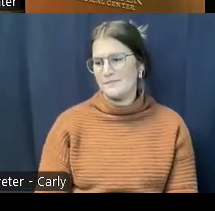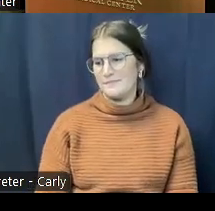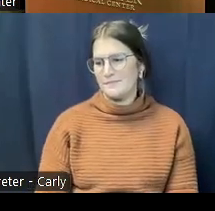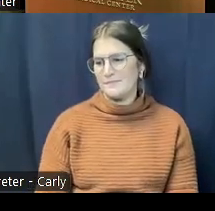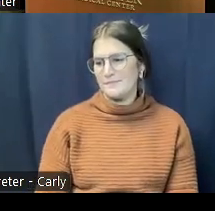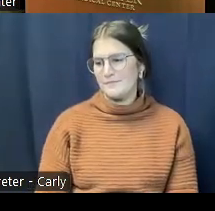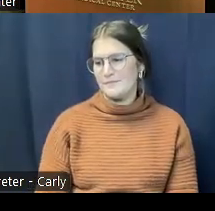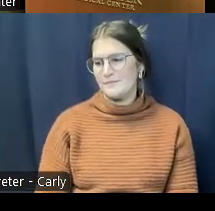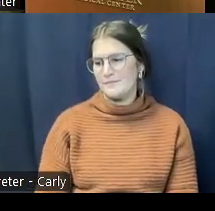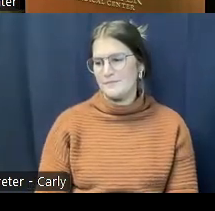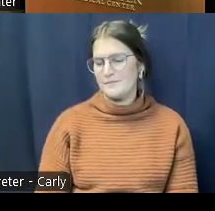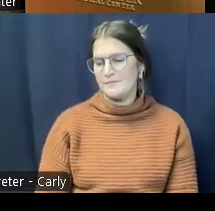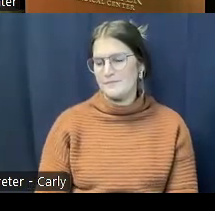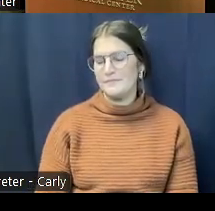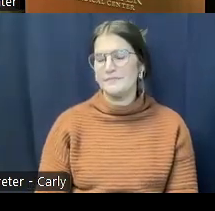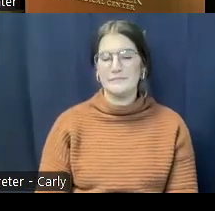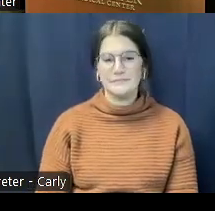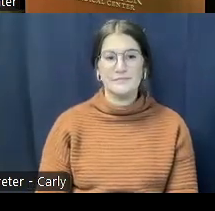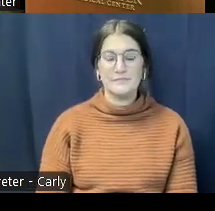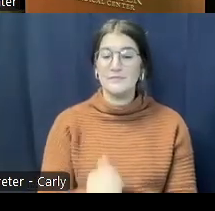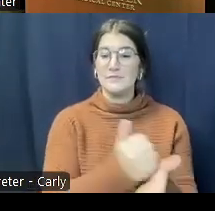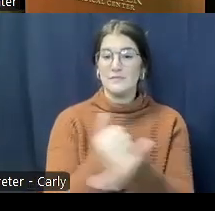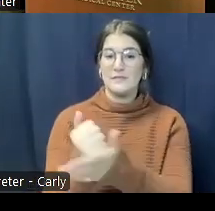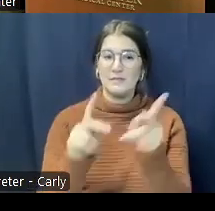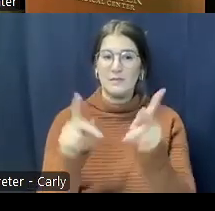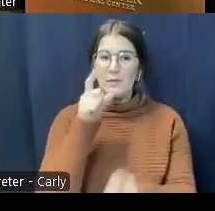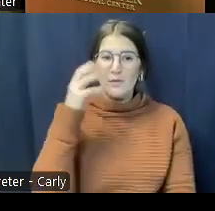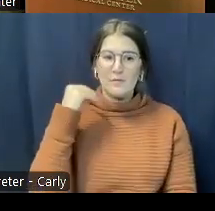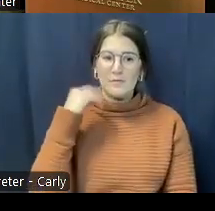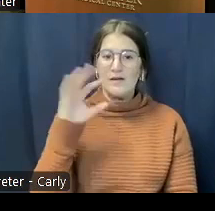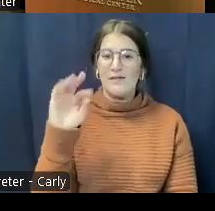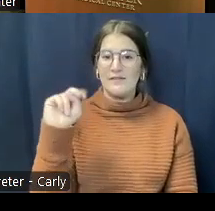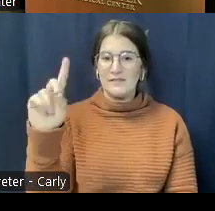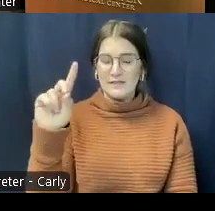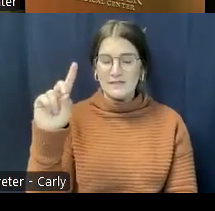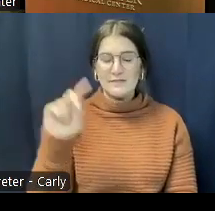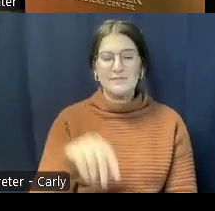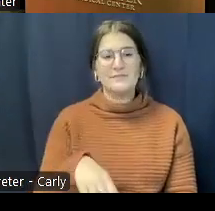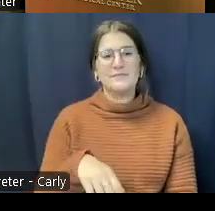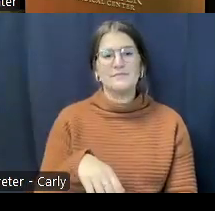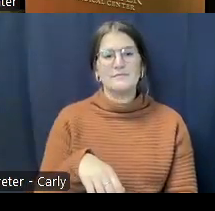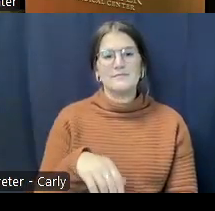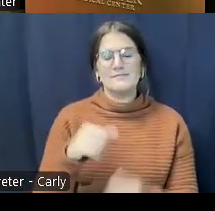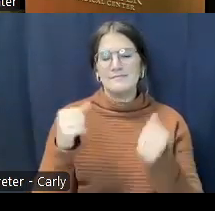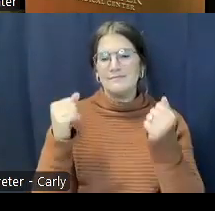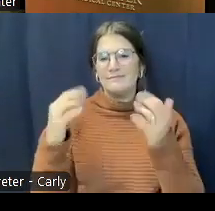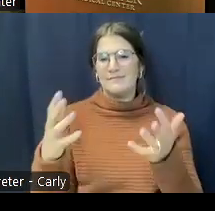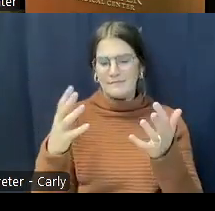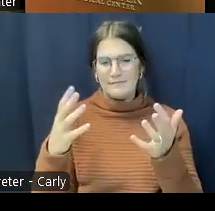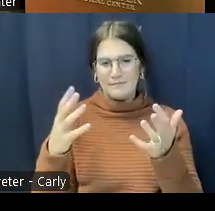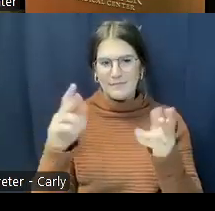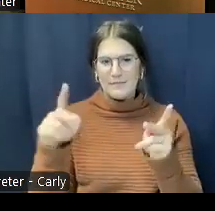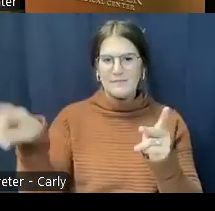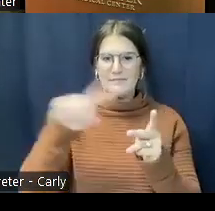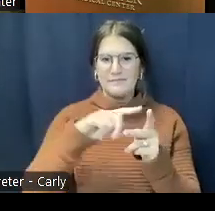In addition to treating many patients with FND during his distinguished career, Bill has devoted a great deal of time to training others.